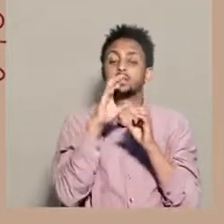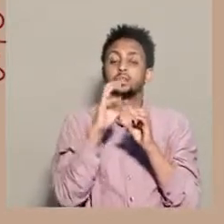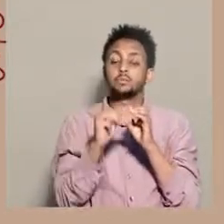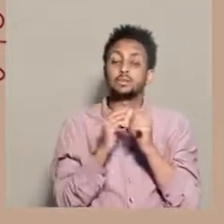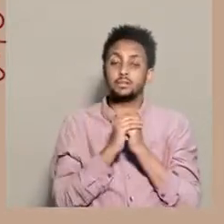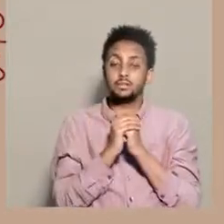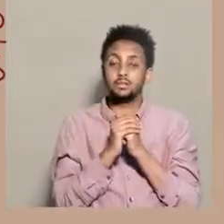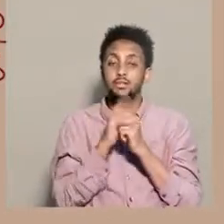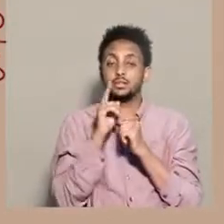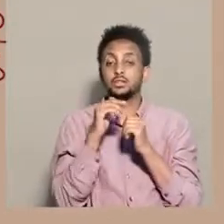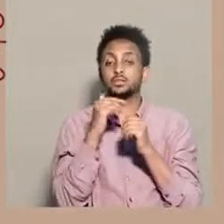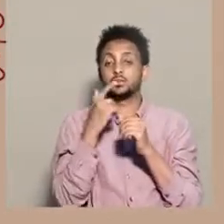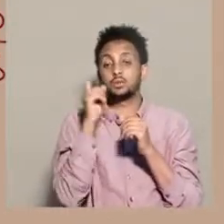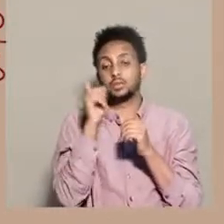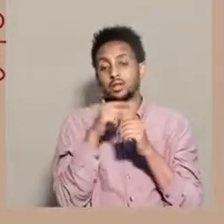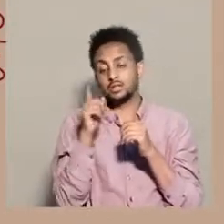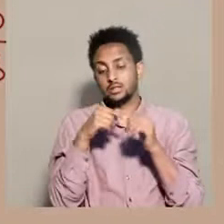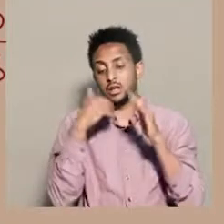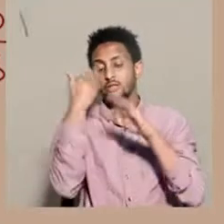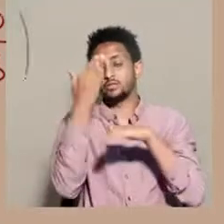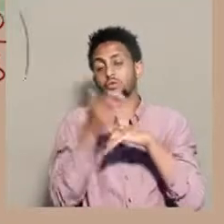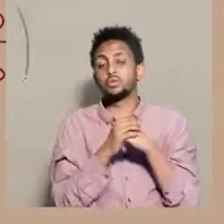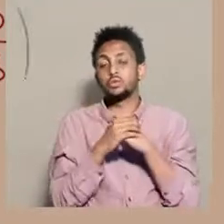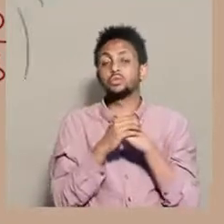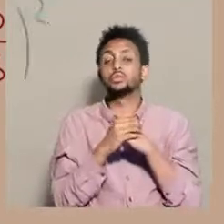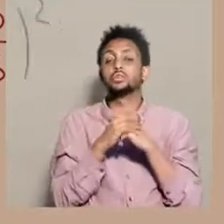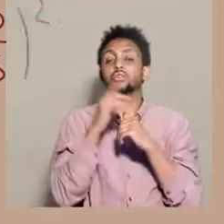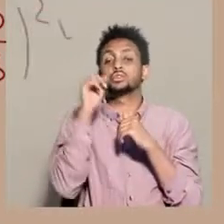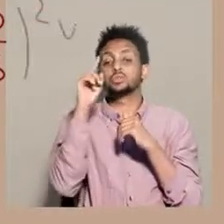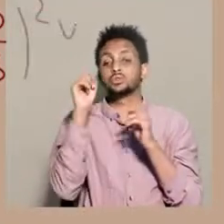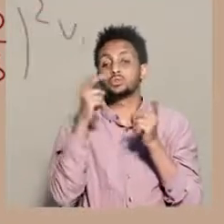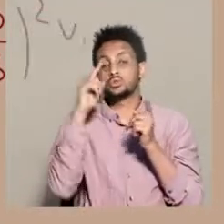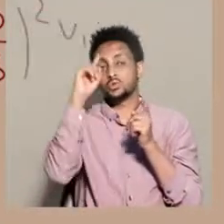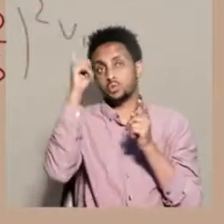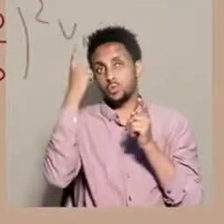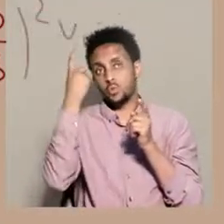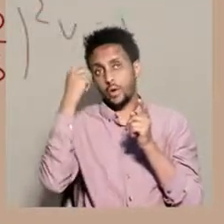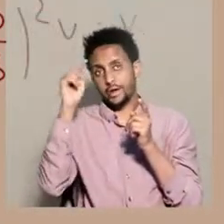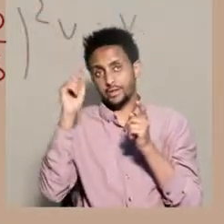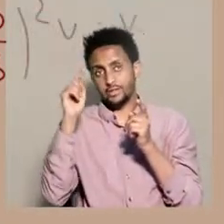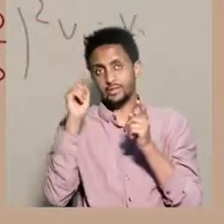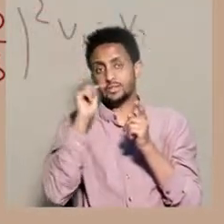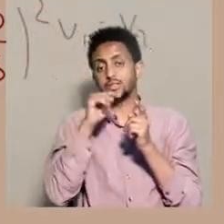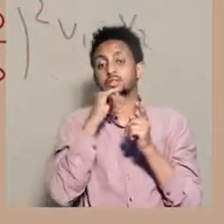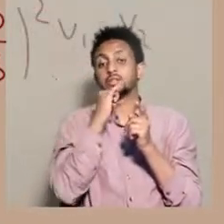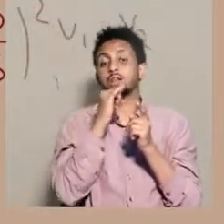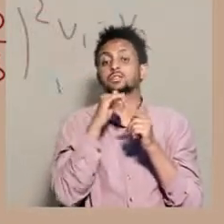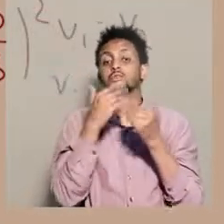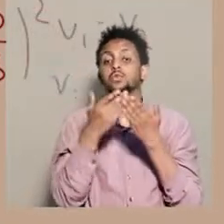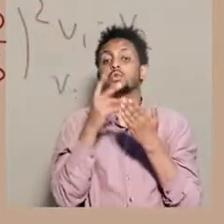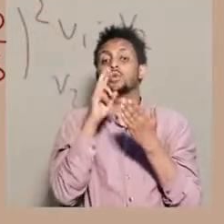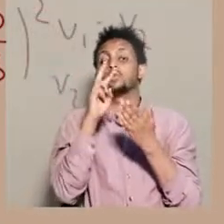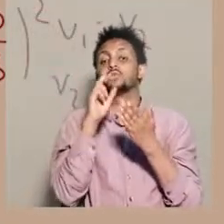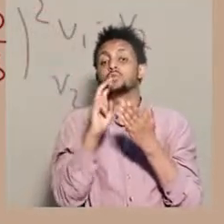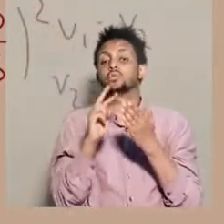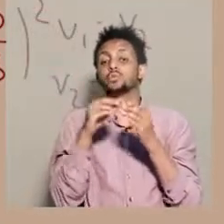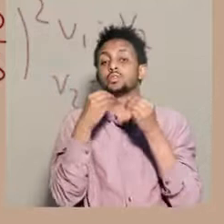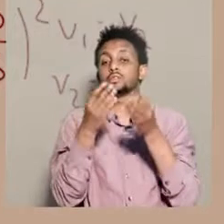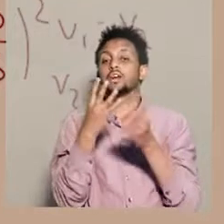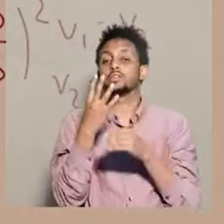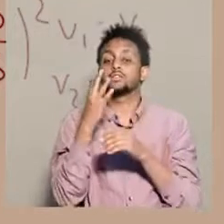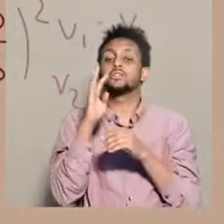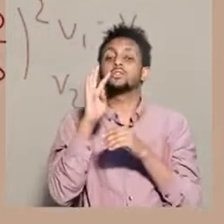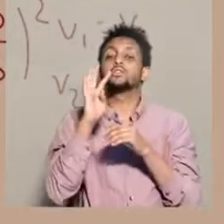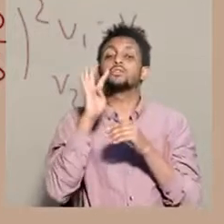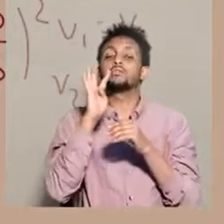because it will be cancelled out after all. So squared times V1 is V2. So V2 gives us